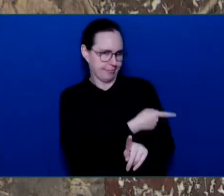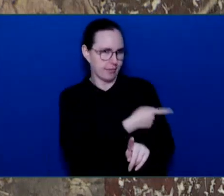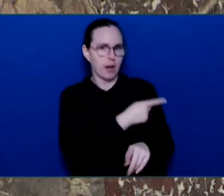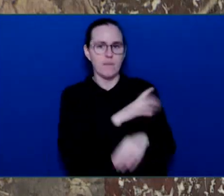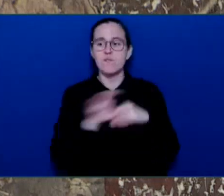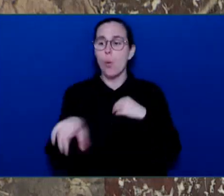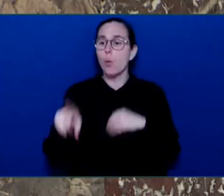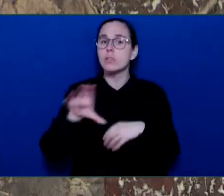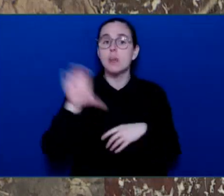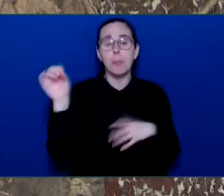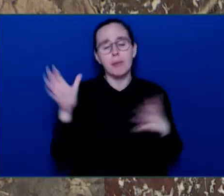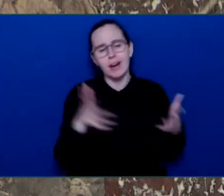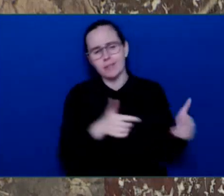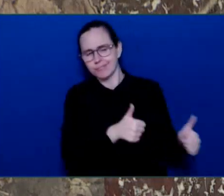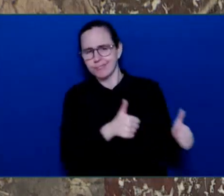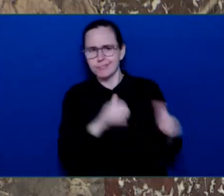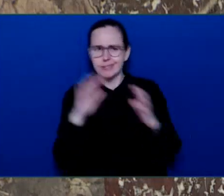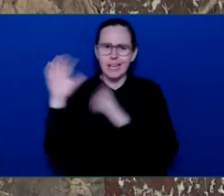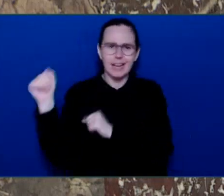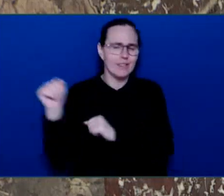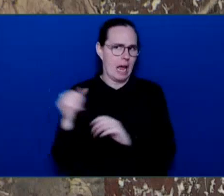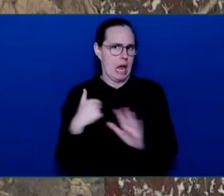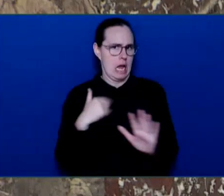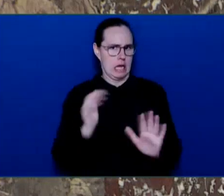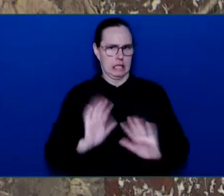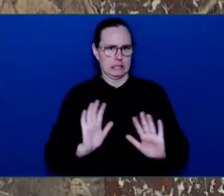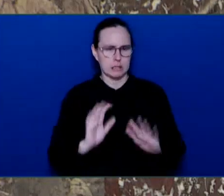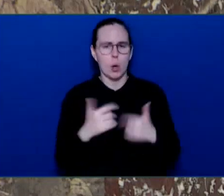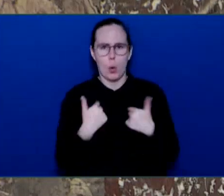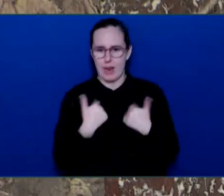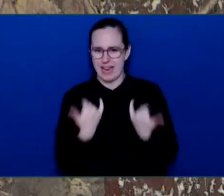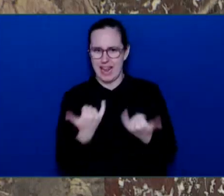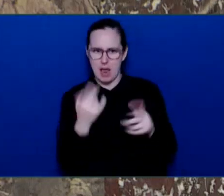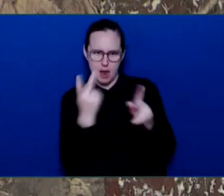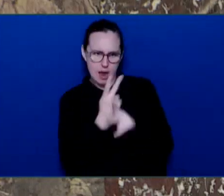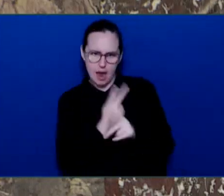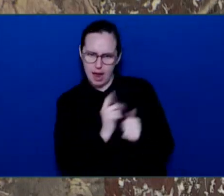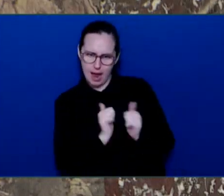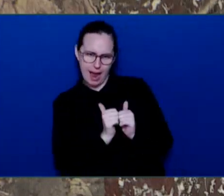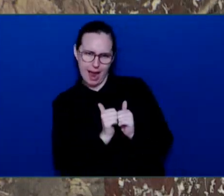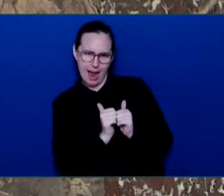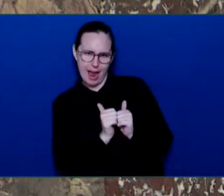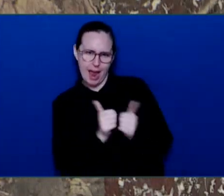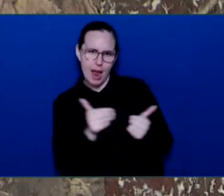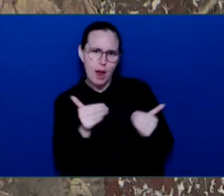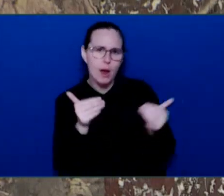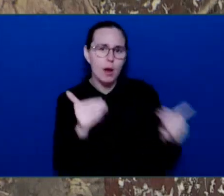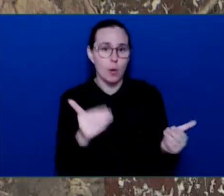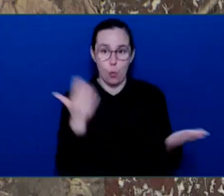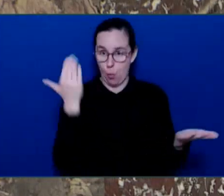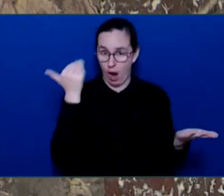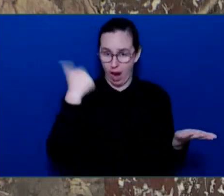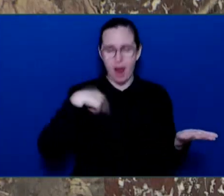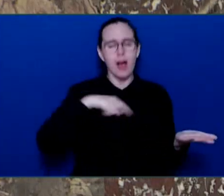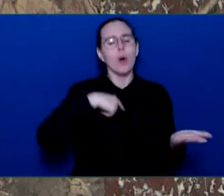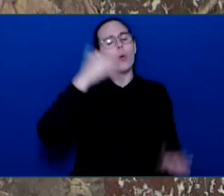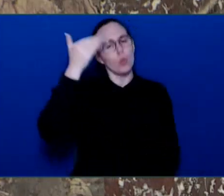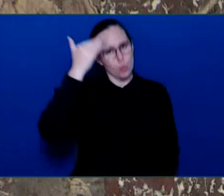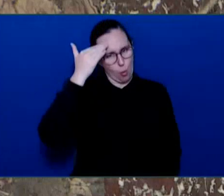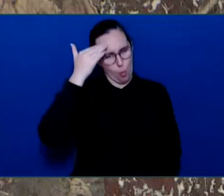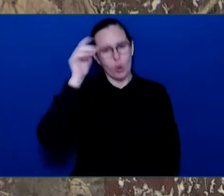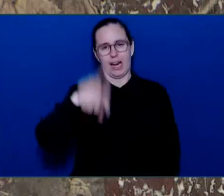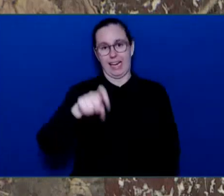know we need a lot more electricity. That's why we issued, through BC Hydro, that's why BC Hydro issued a 500 megawatt renewable power